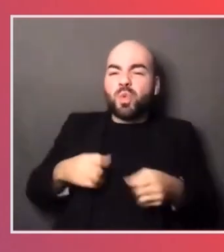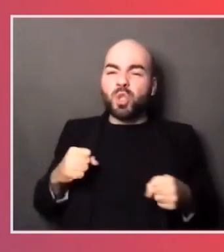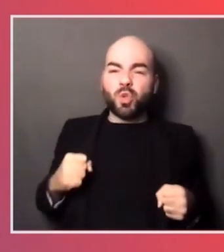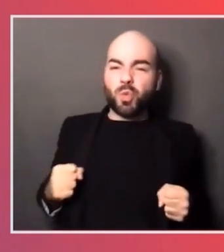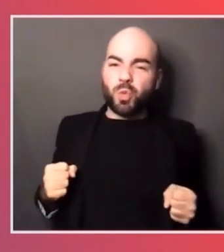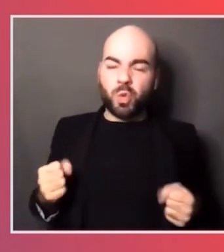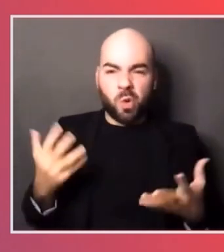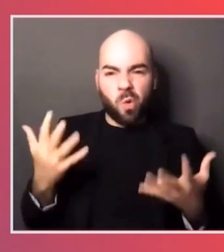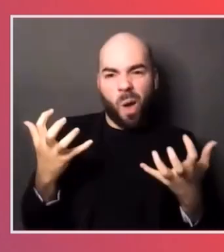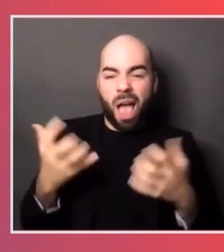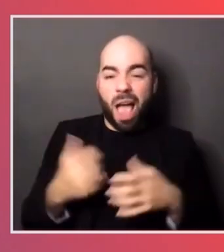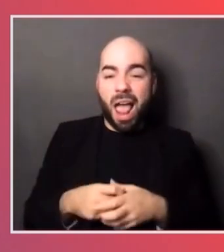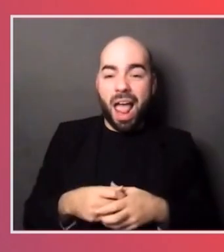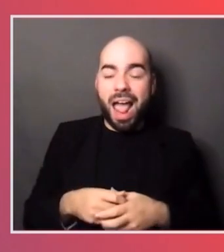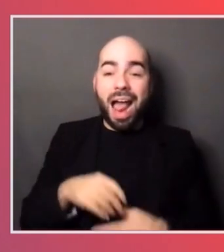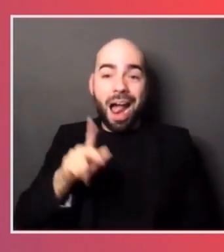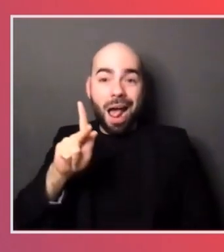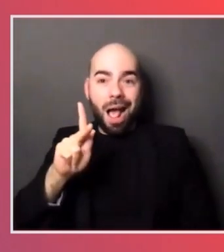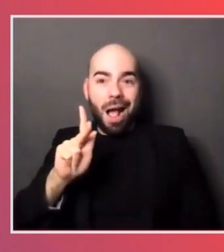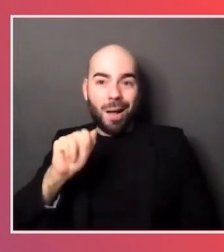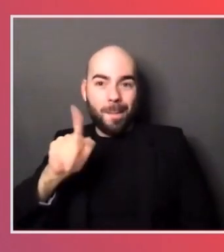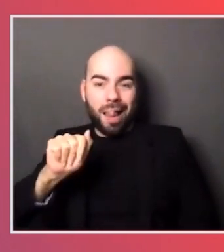That's what Chris said. That's what Chris said.